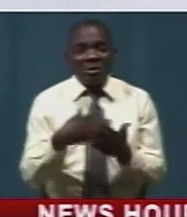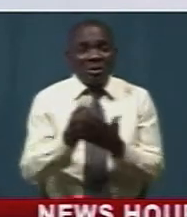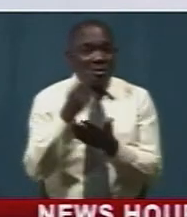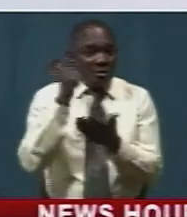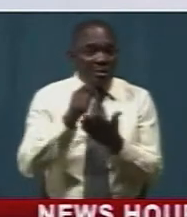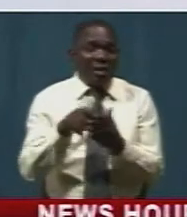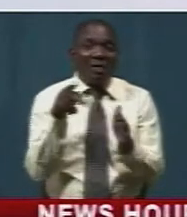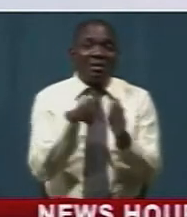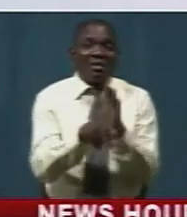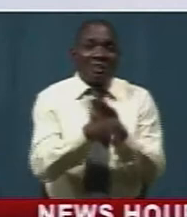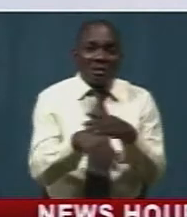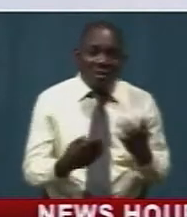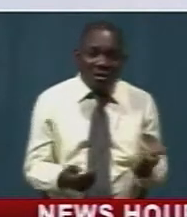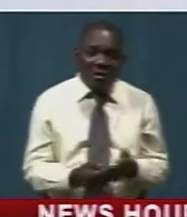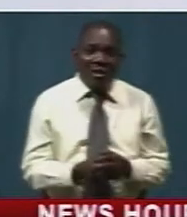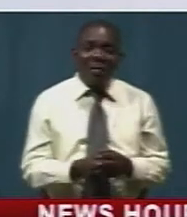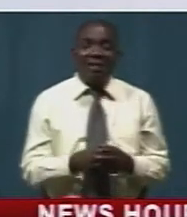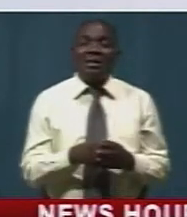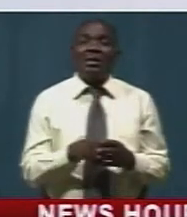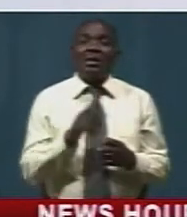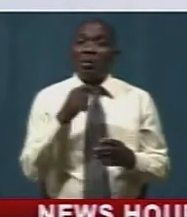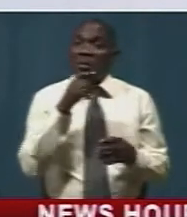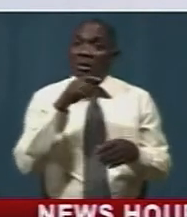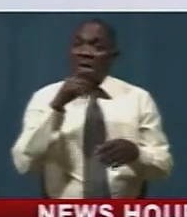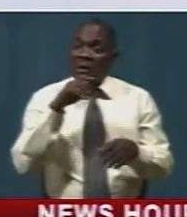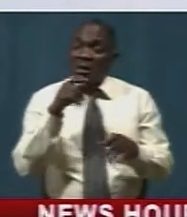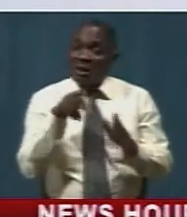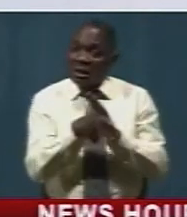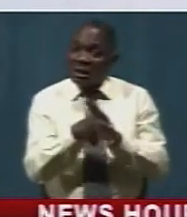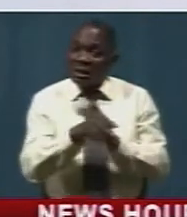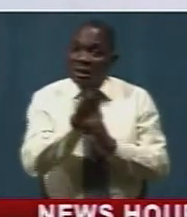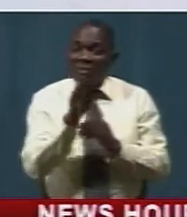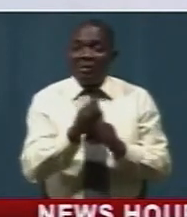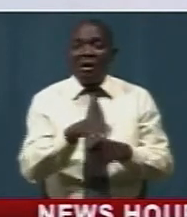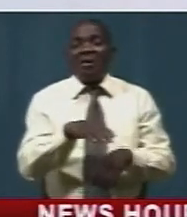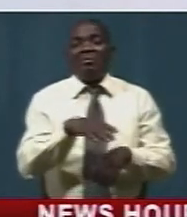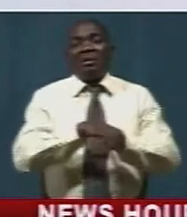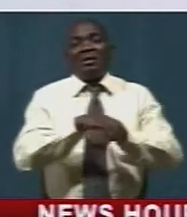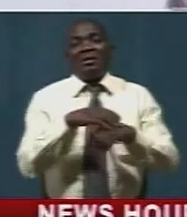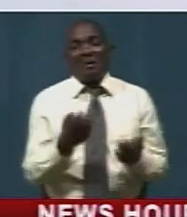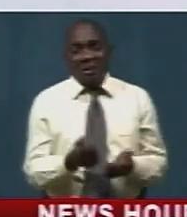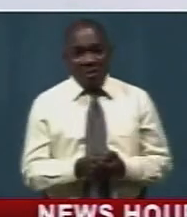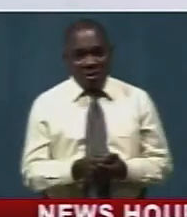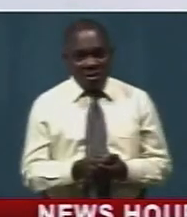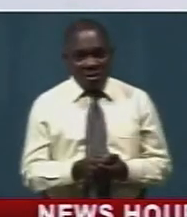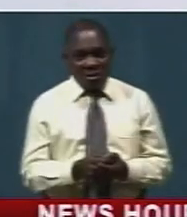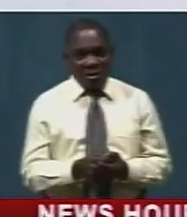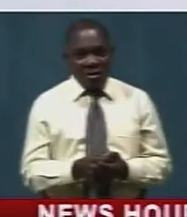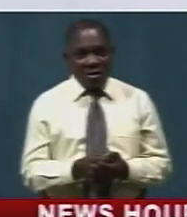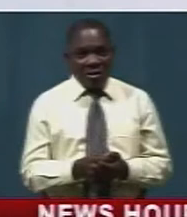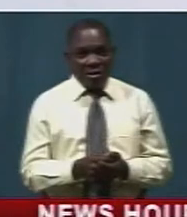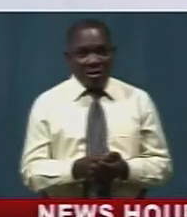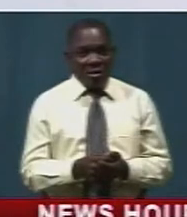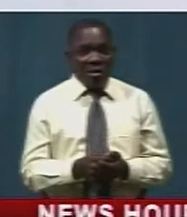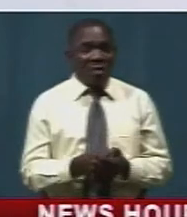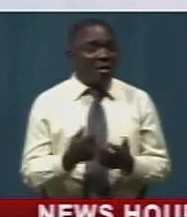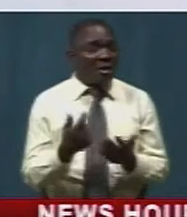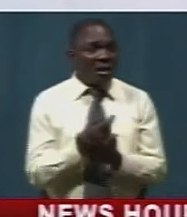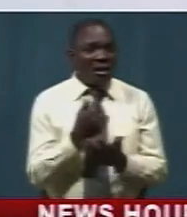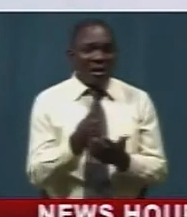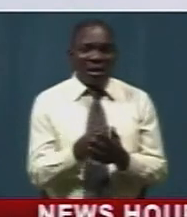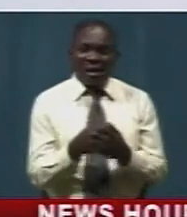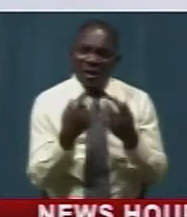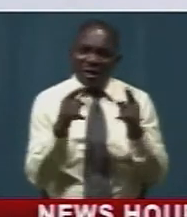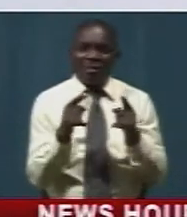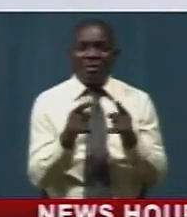have been killed. Whoever killed them have never been found. And there's a culture of silence returning to our country. A